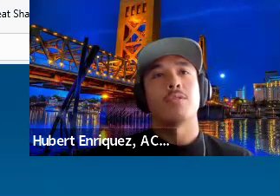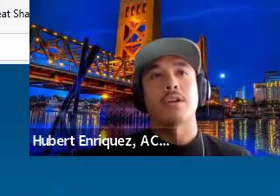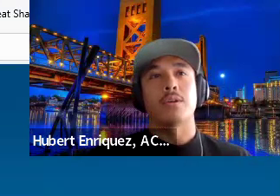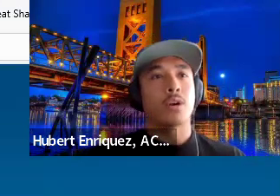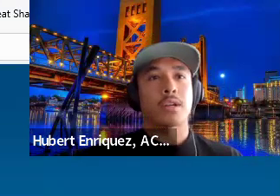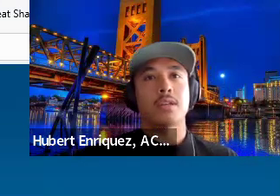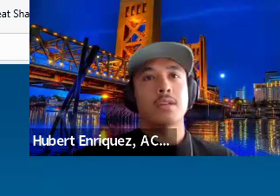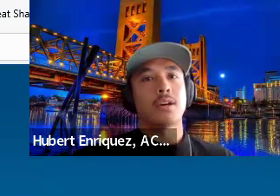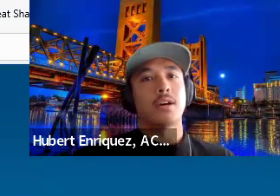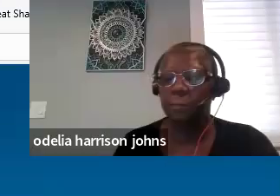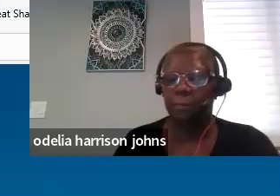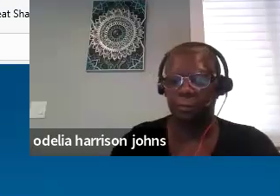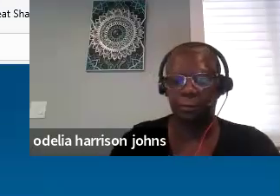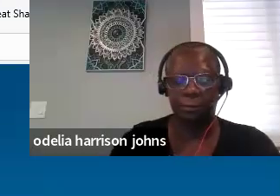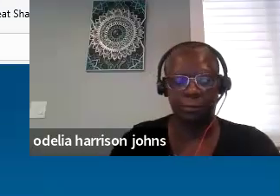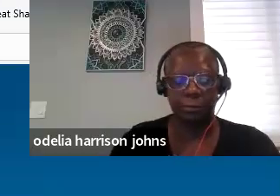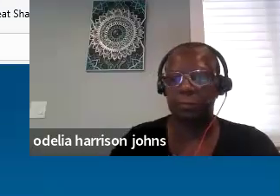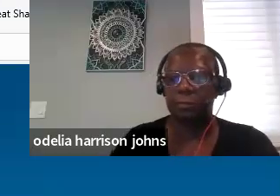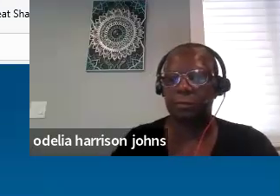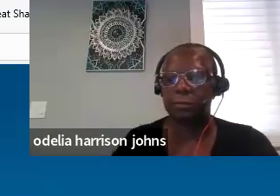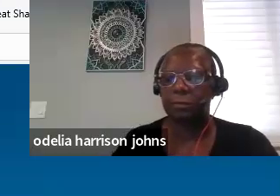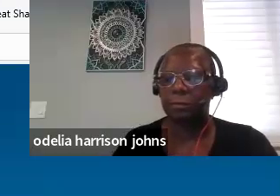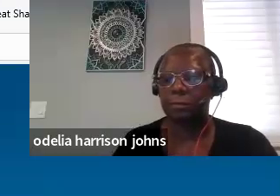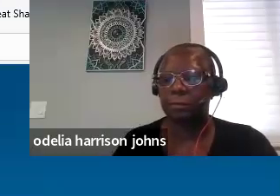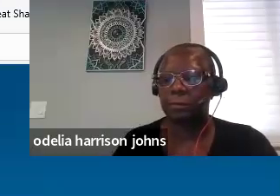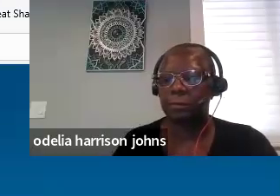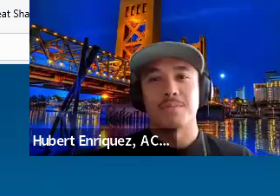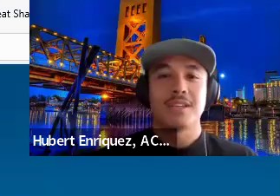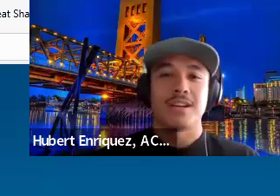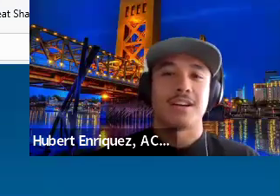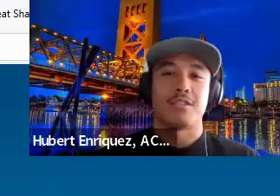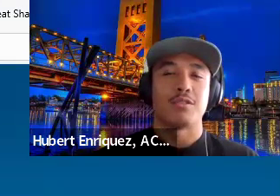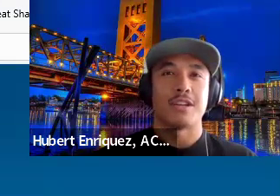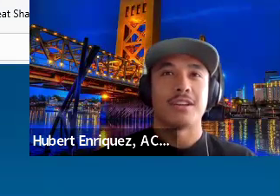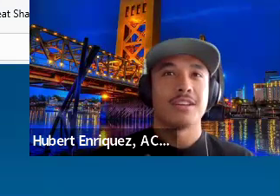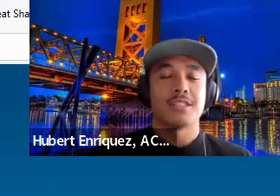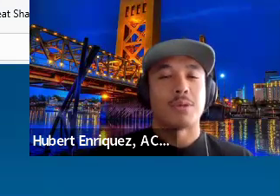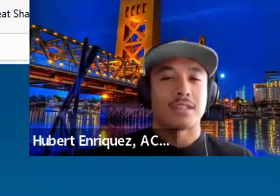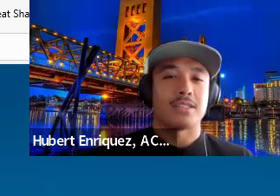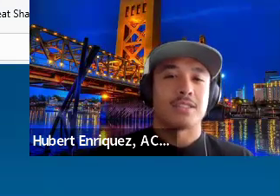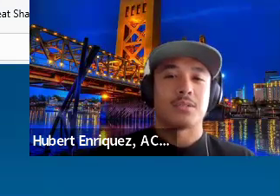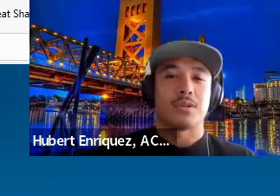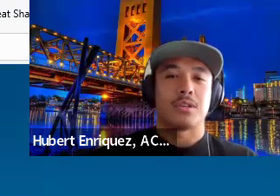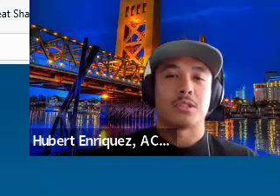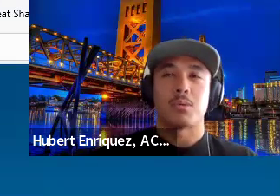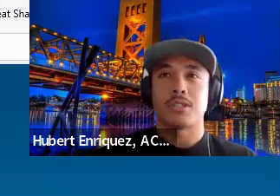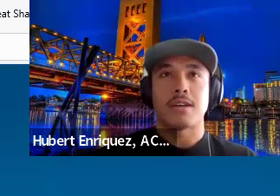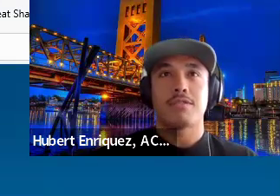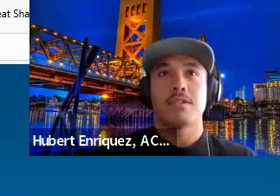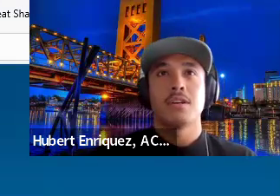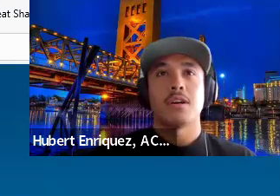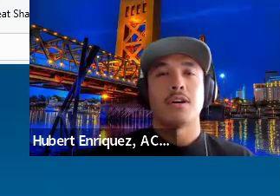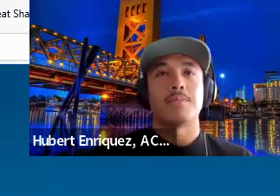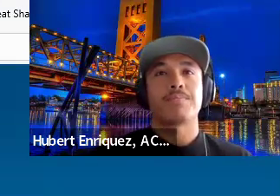program, or if you're at your work, or even if you're in the office or at home, feel free to practice this with your